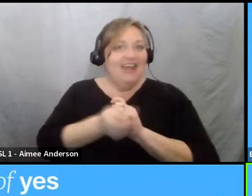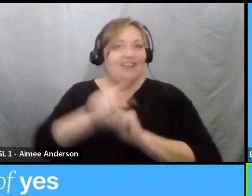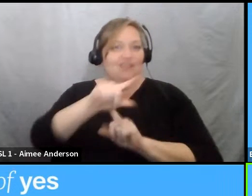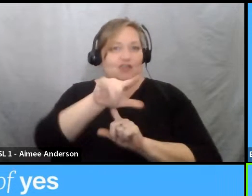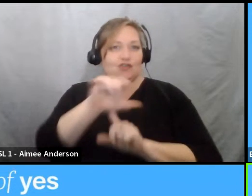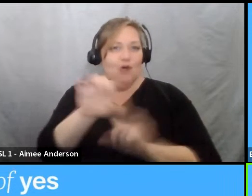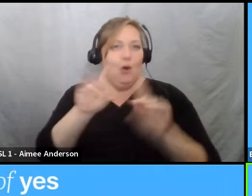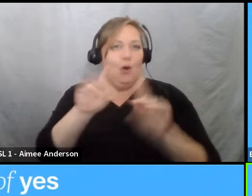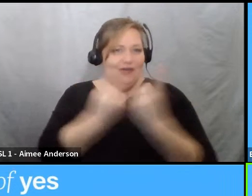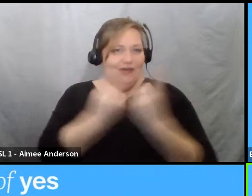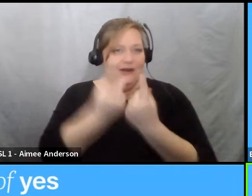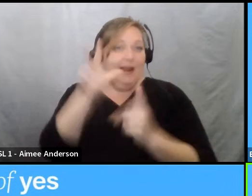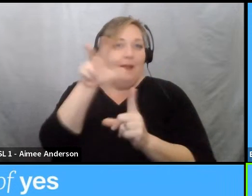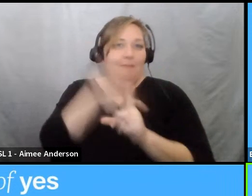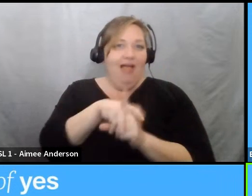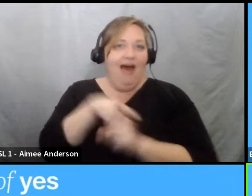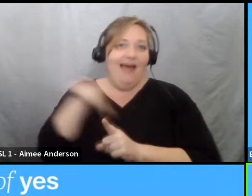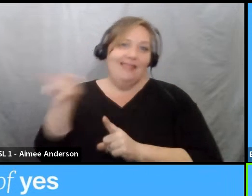that apply there.